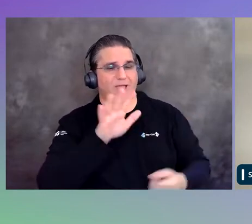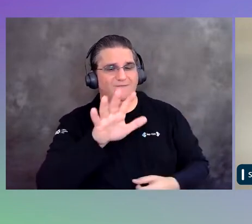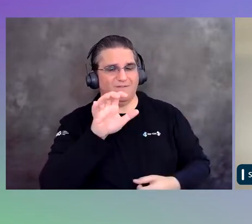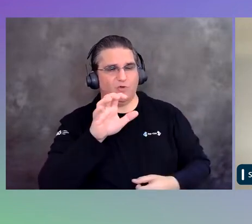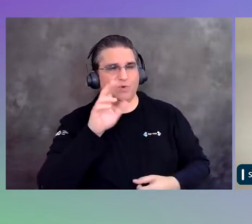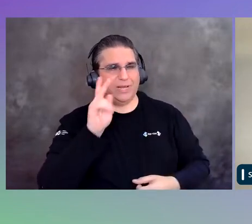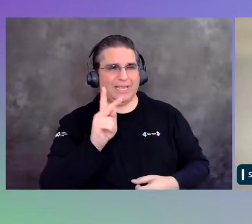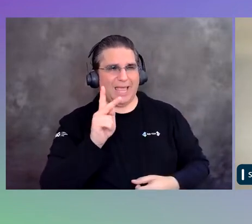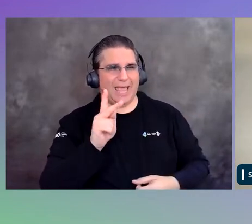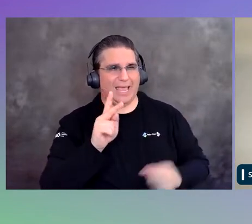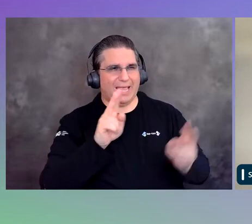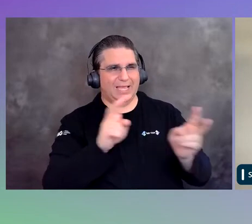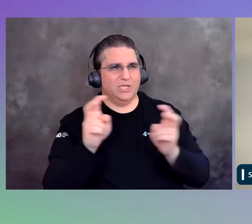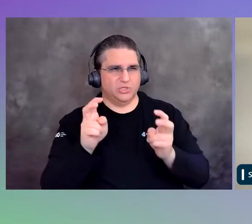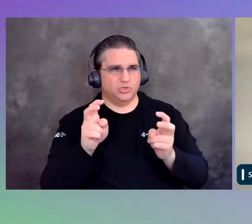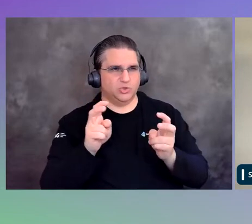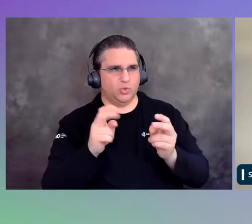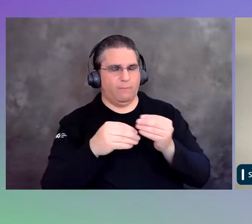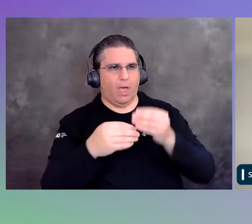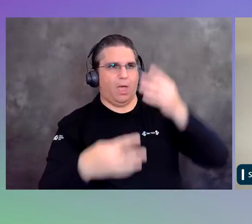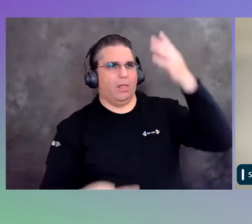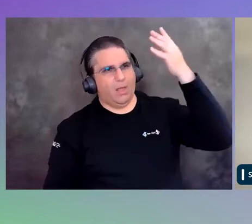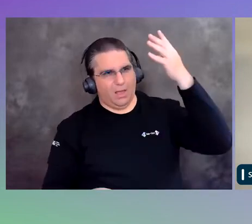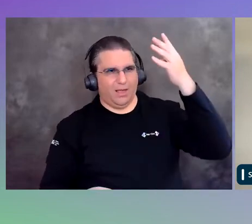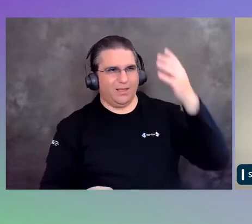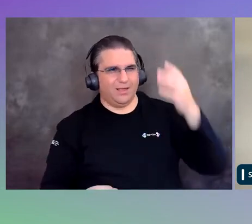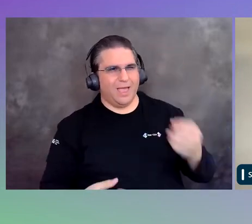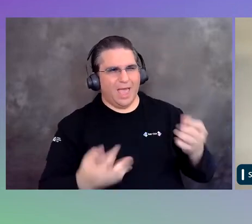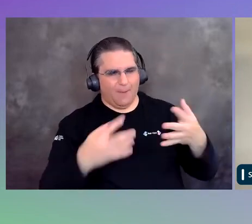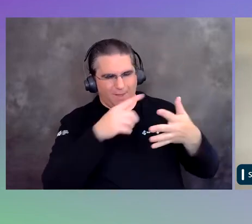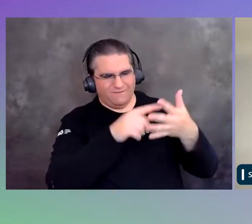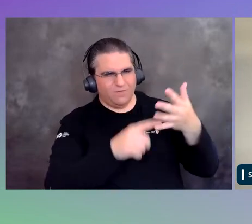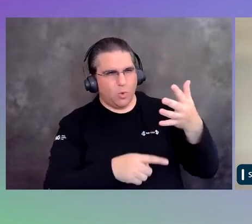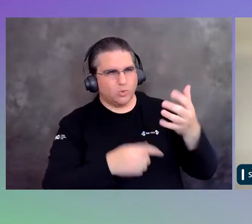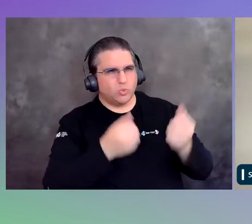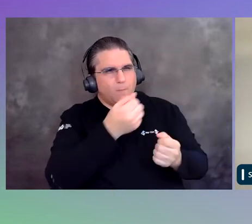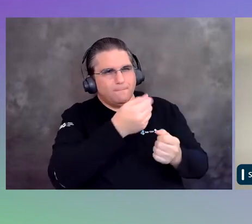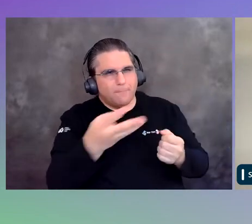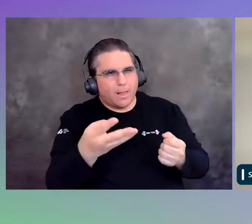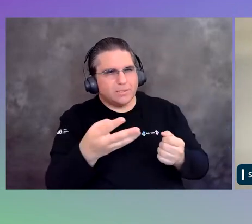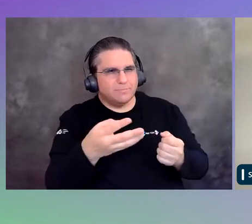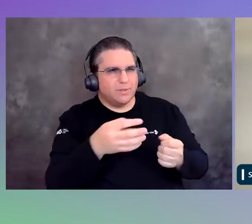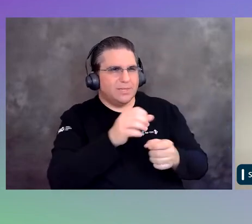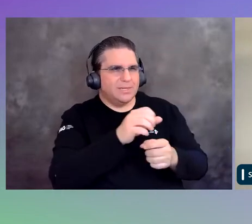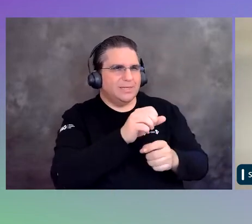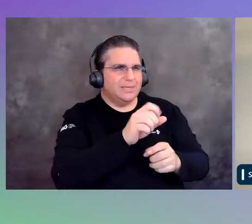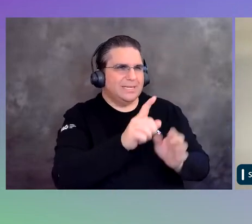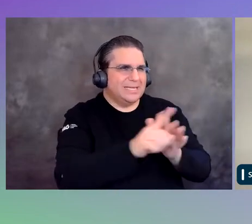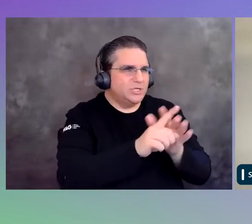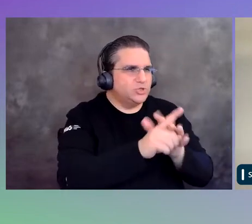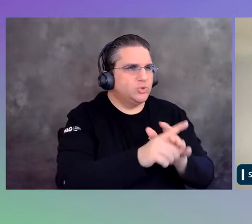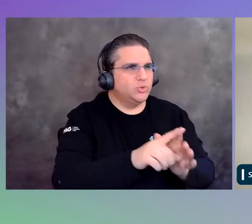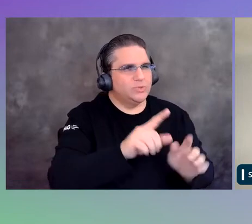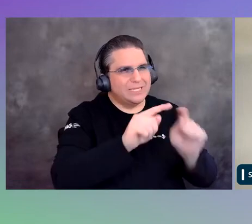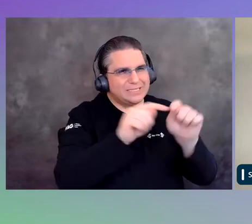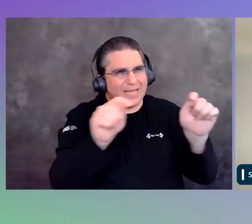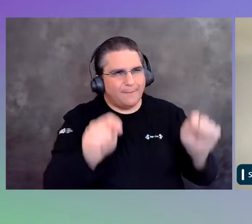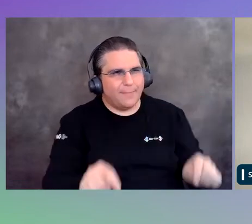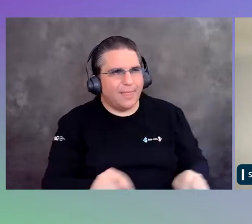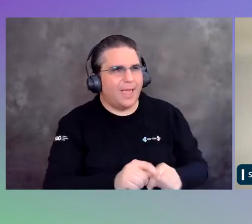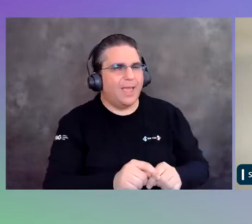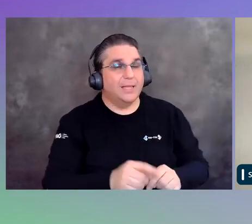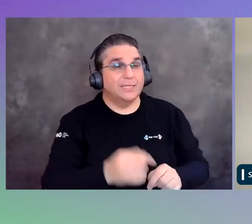backlog? How much of that was multiple instances in templates? How much did standardizing design elements